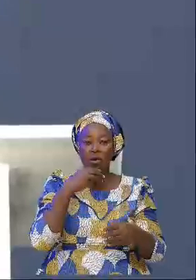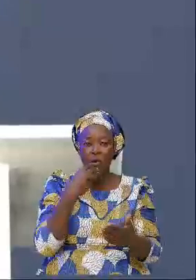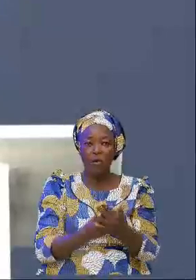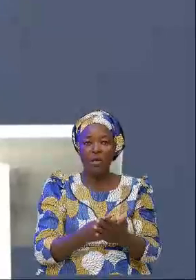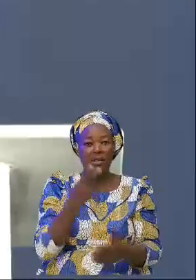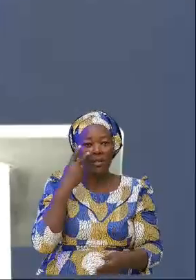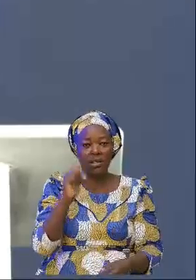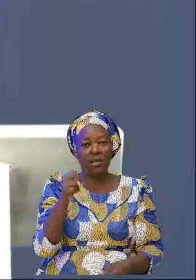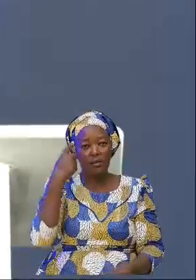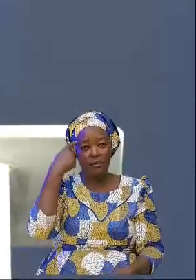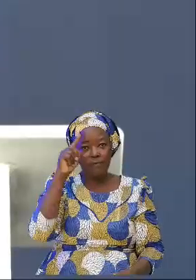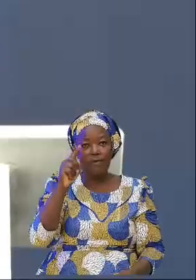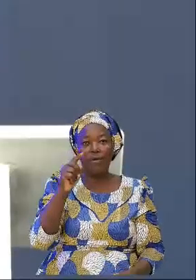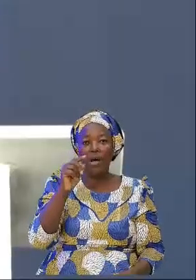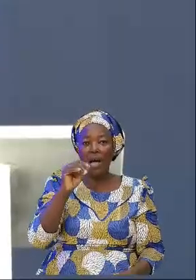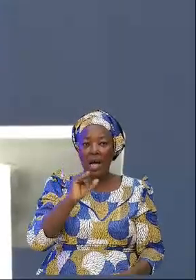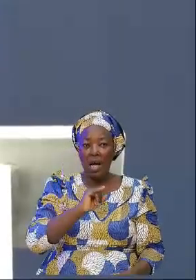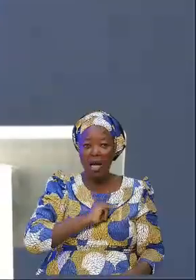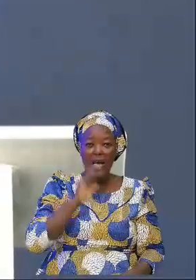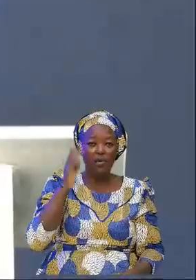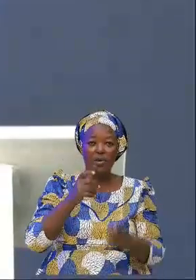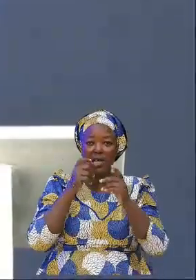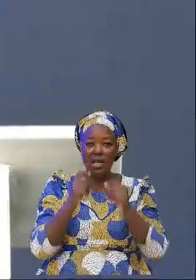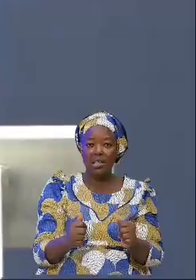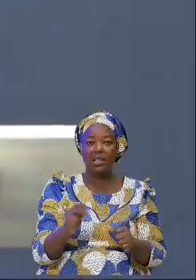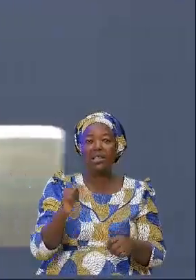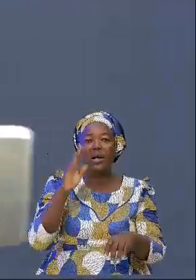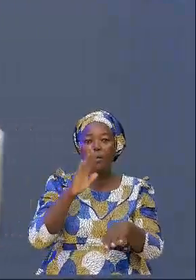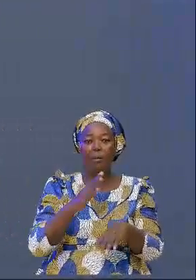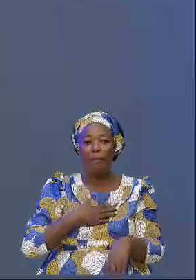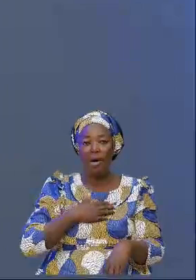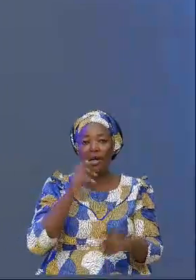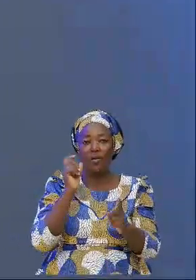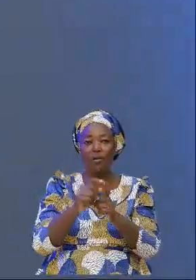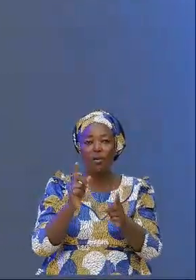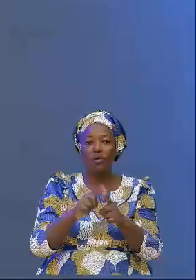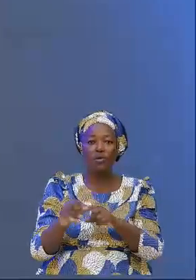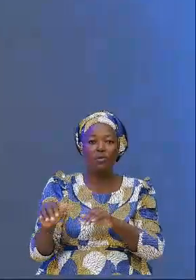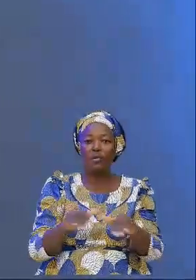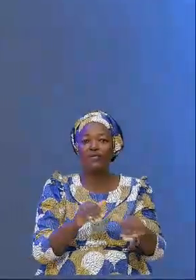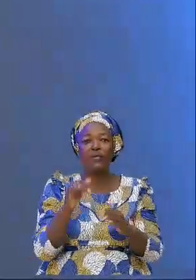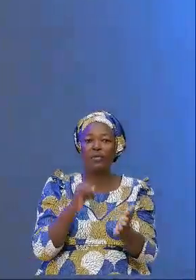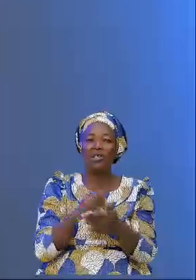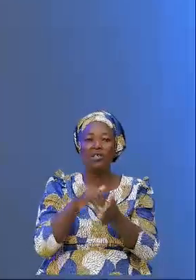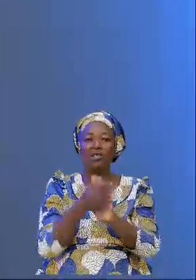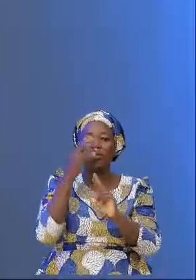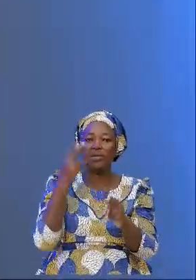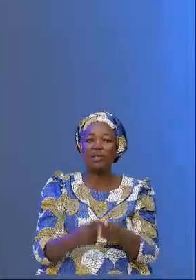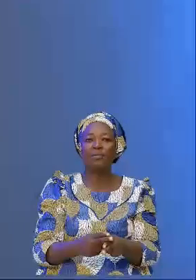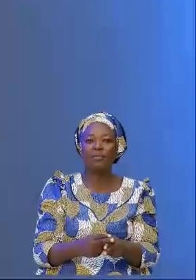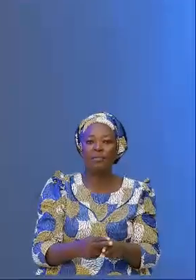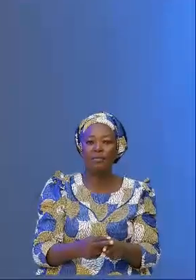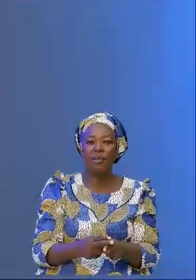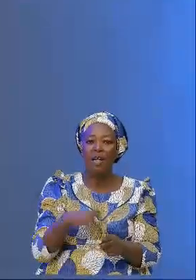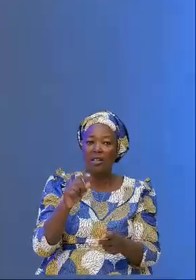thou hast well seen, for I will hasten my